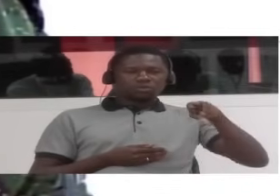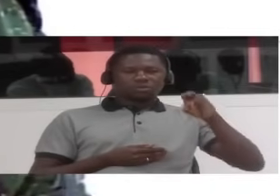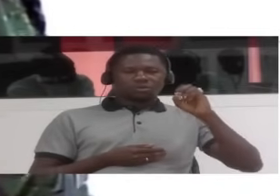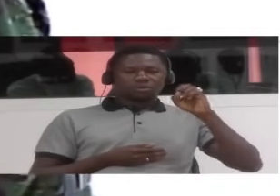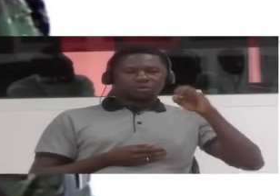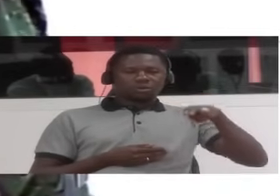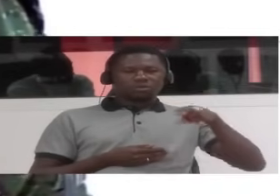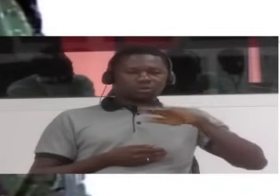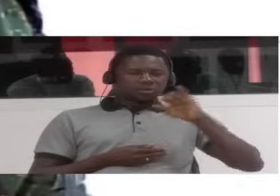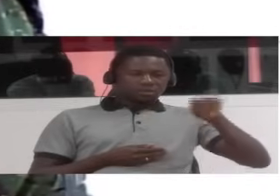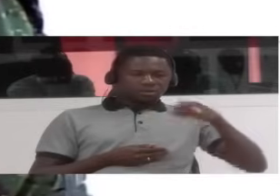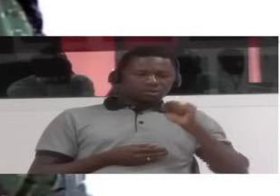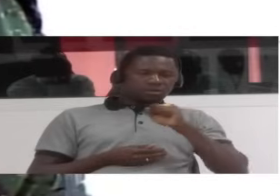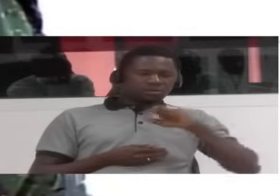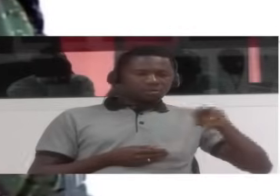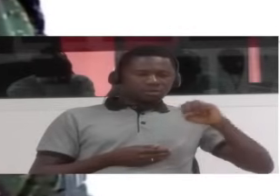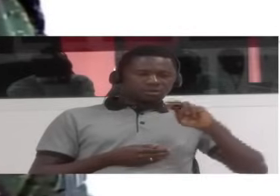Solomon Jamme.